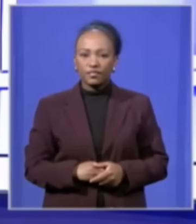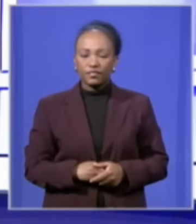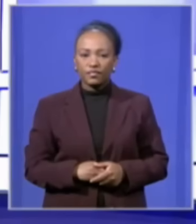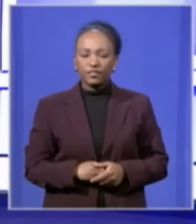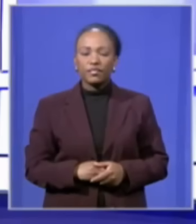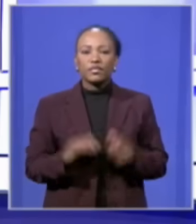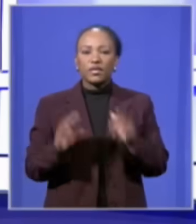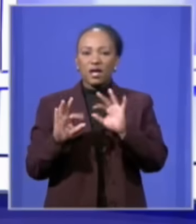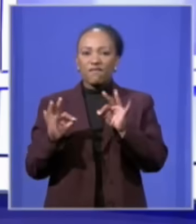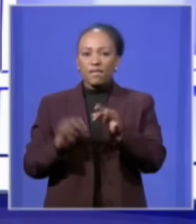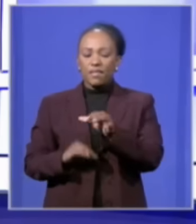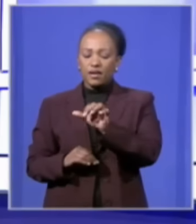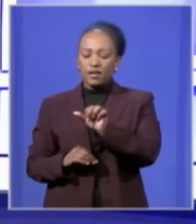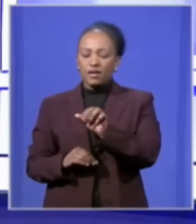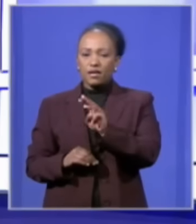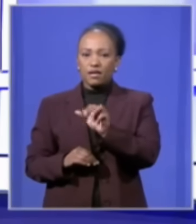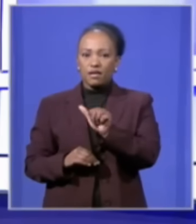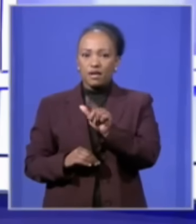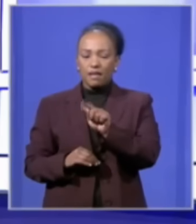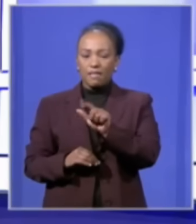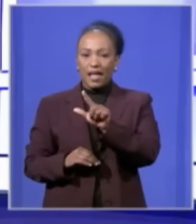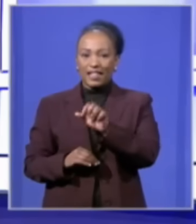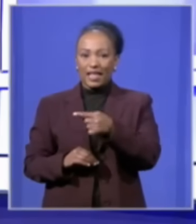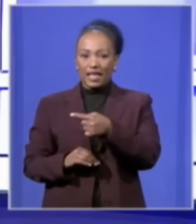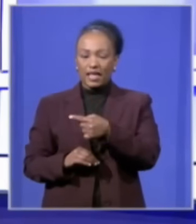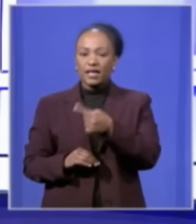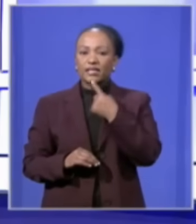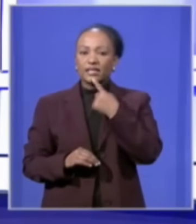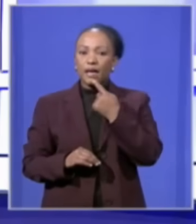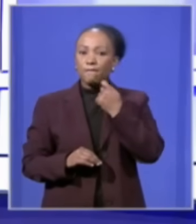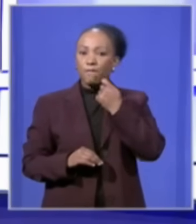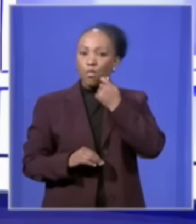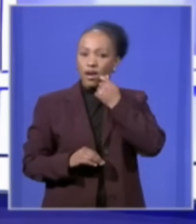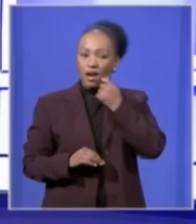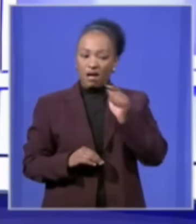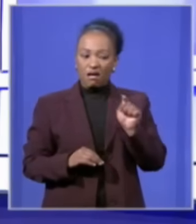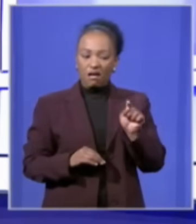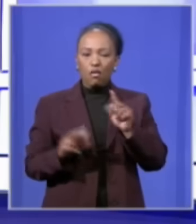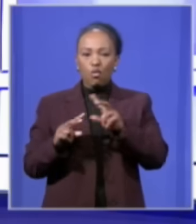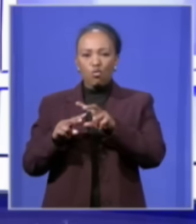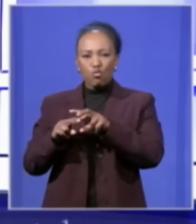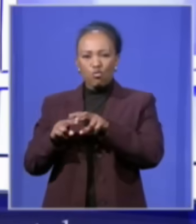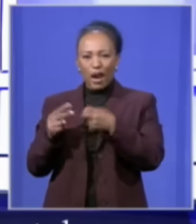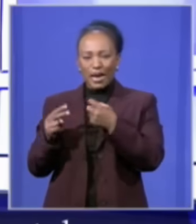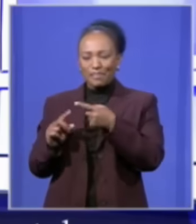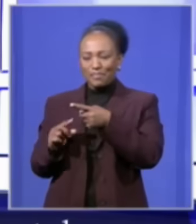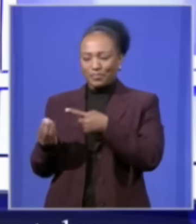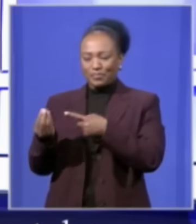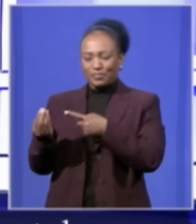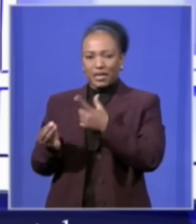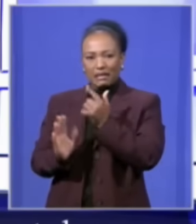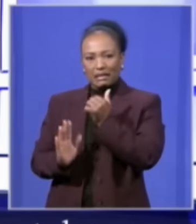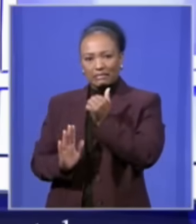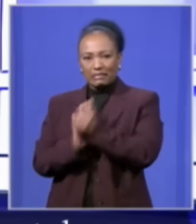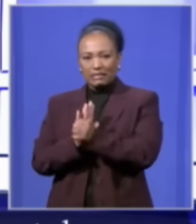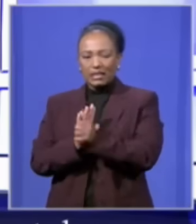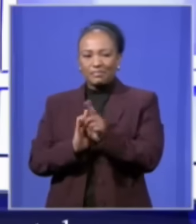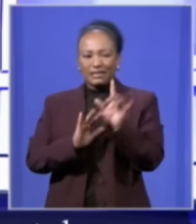Lapa la Amantle Samane le holofela gore monna yo a mokatileng le go mmolaya a tlholelwe nako e telele kgolegong.